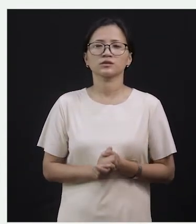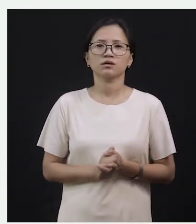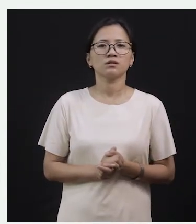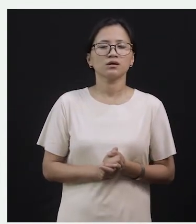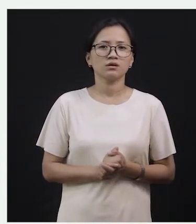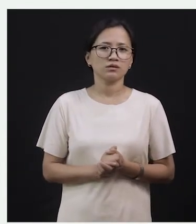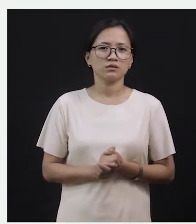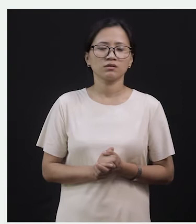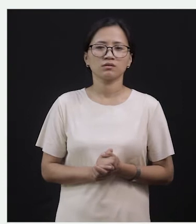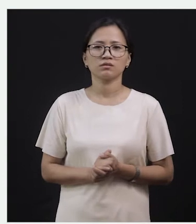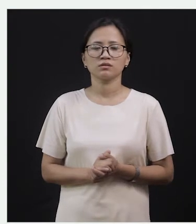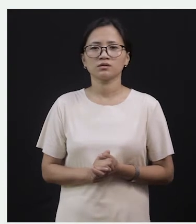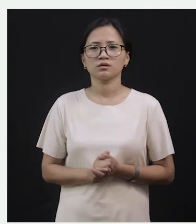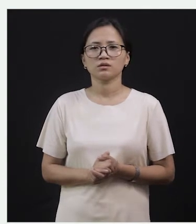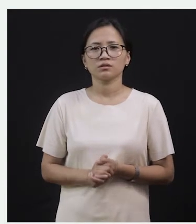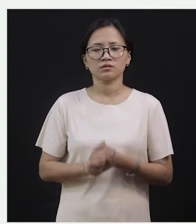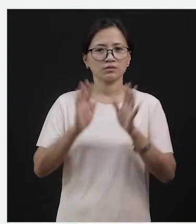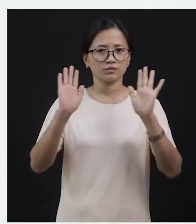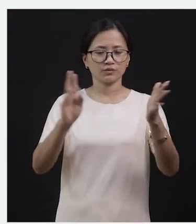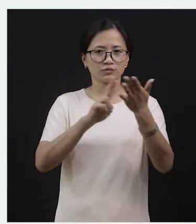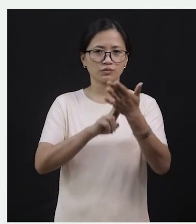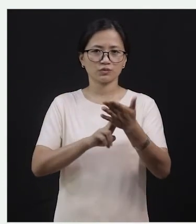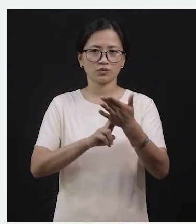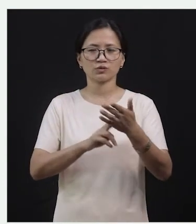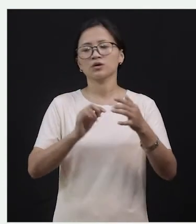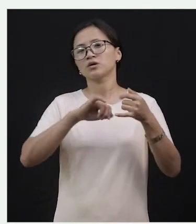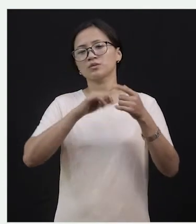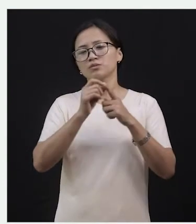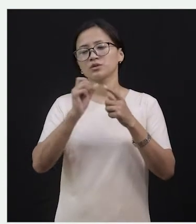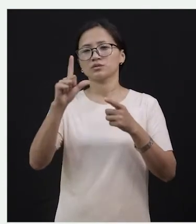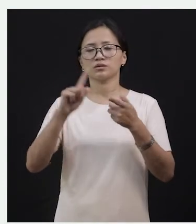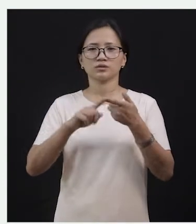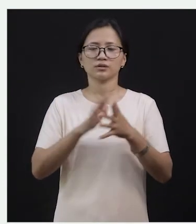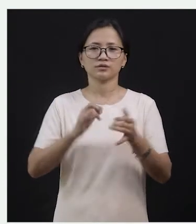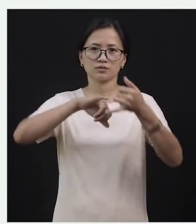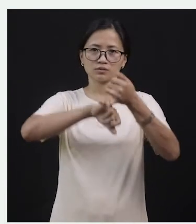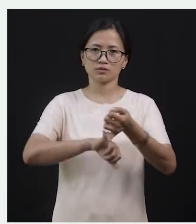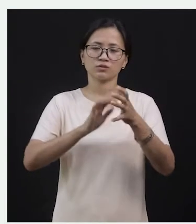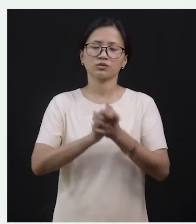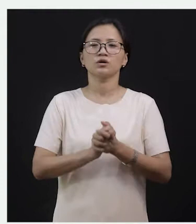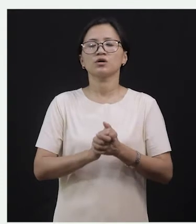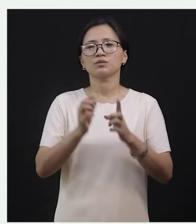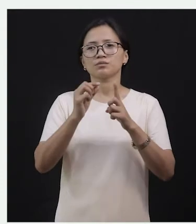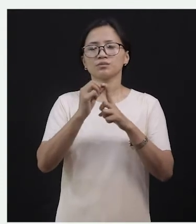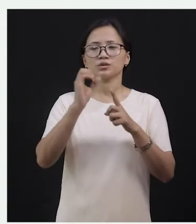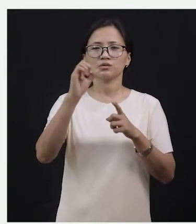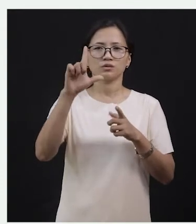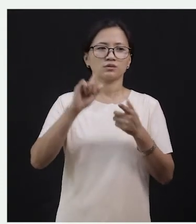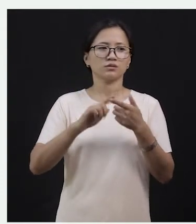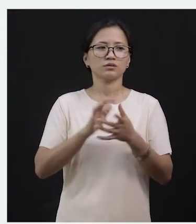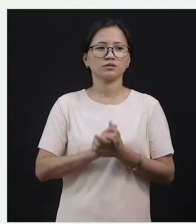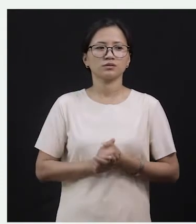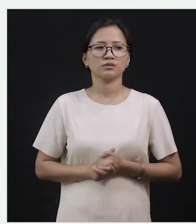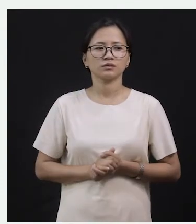earth, and we have North Pole and South Pole, okay? See, at the top, this is the North